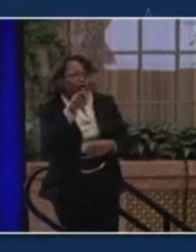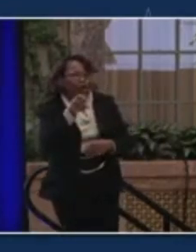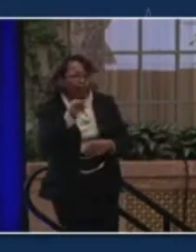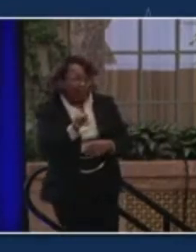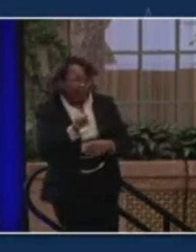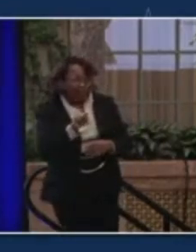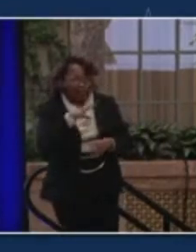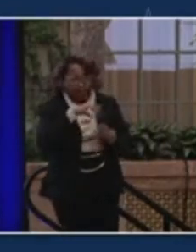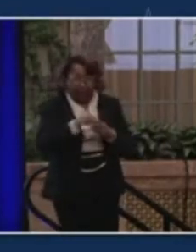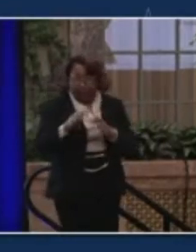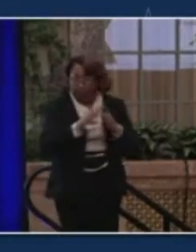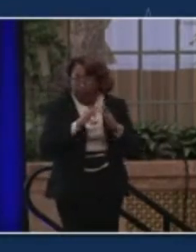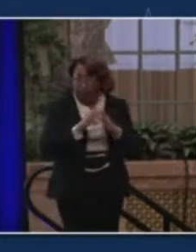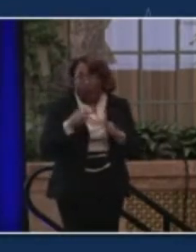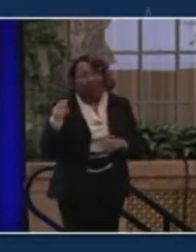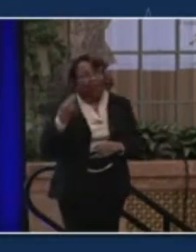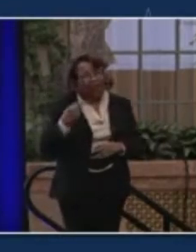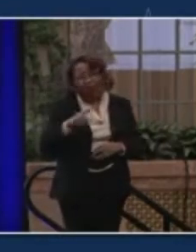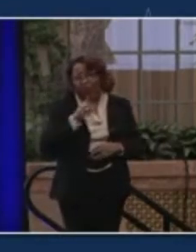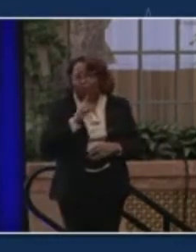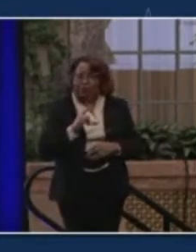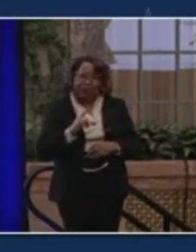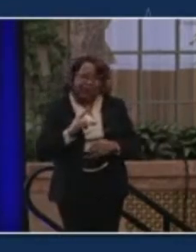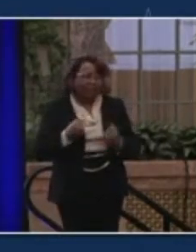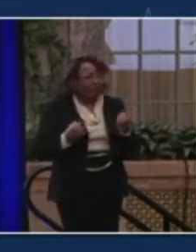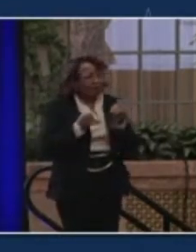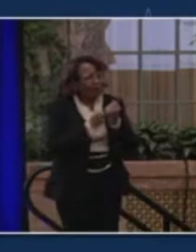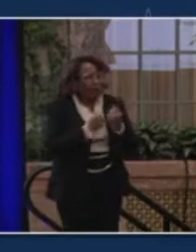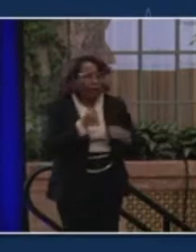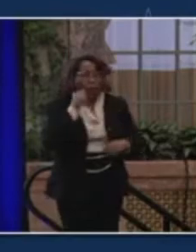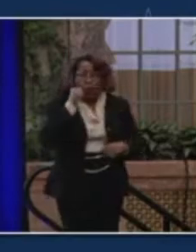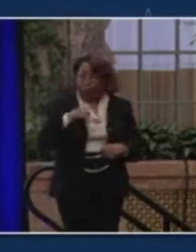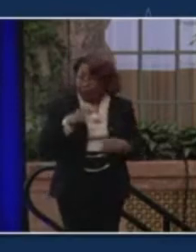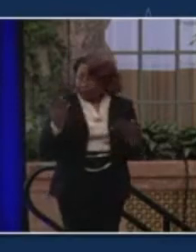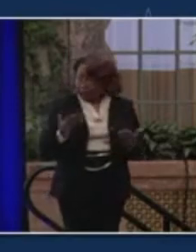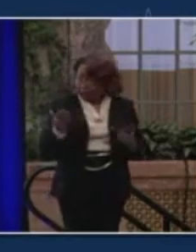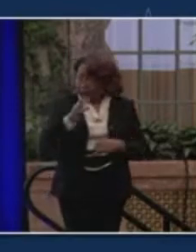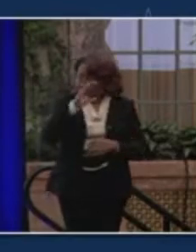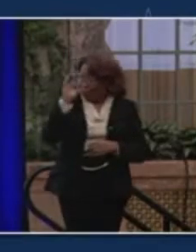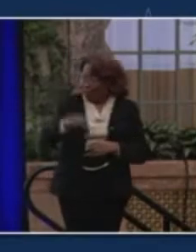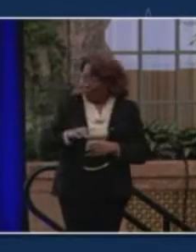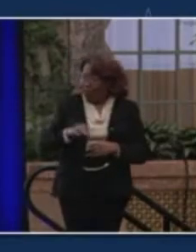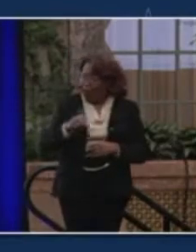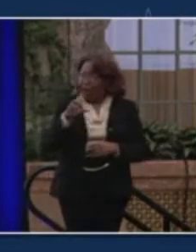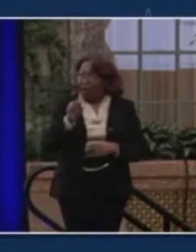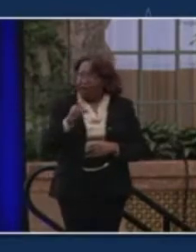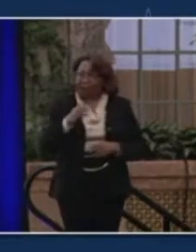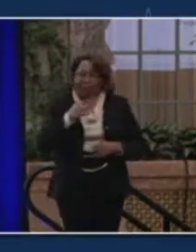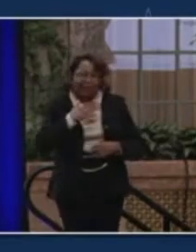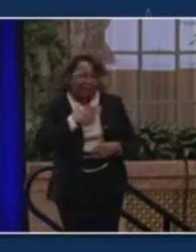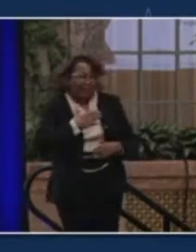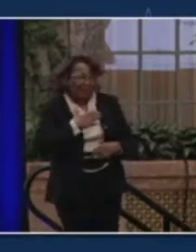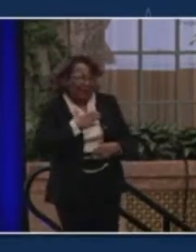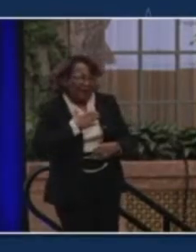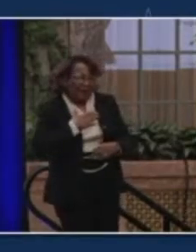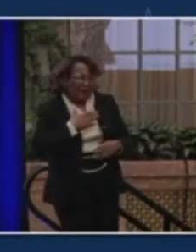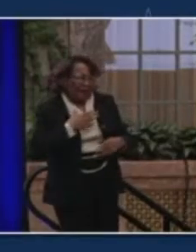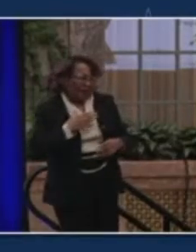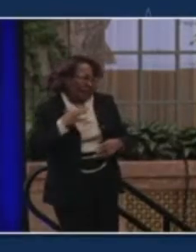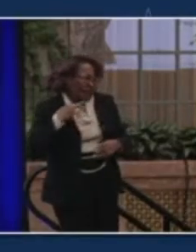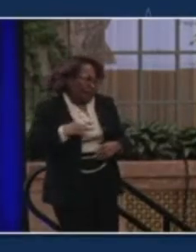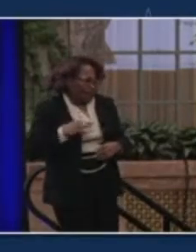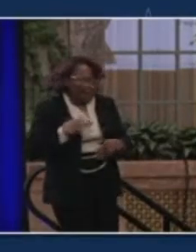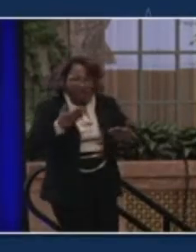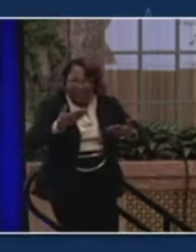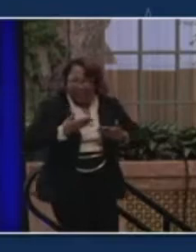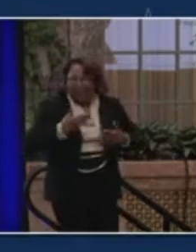Harold was a champion of also women in Chicago. And so it's my privilege to get to